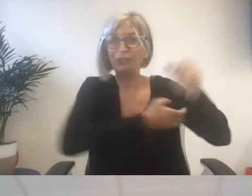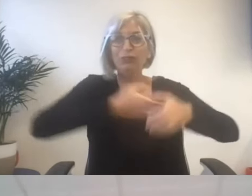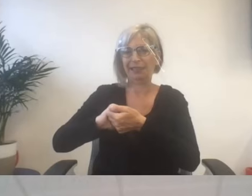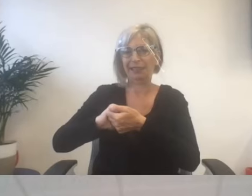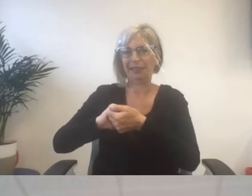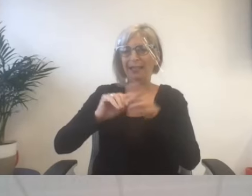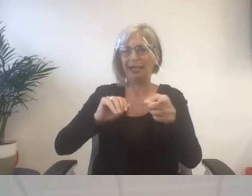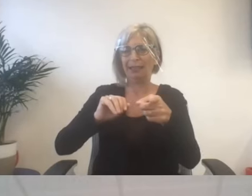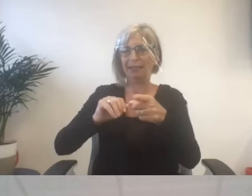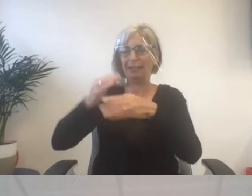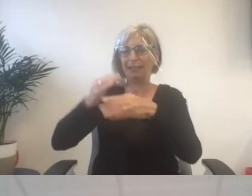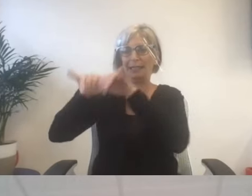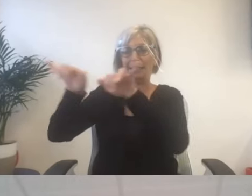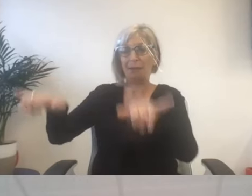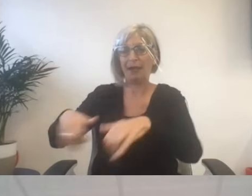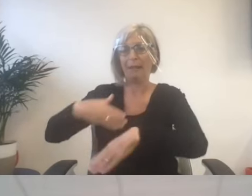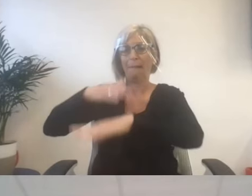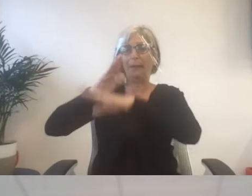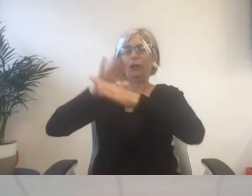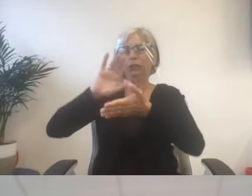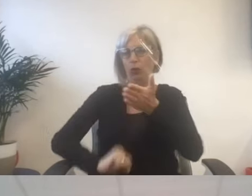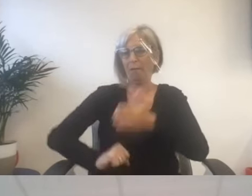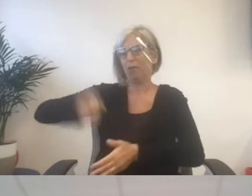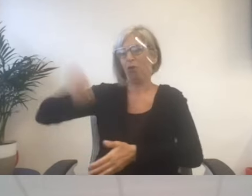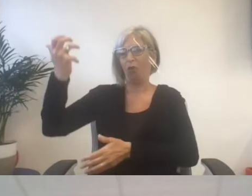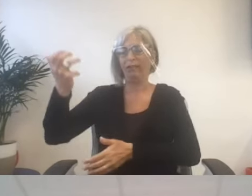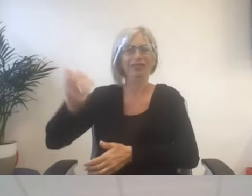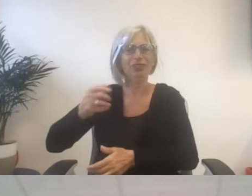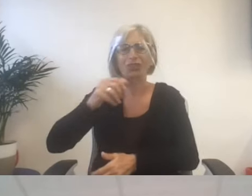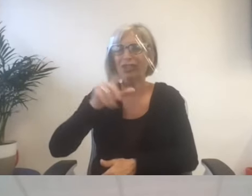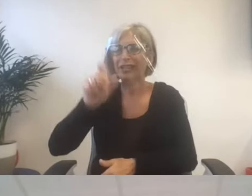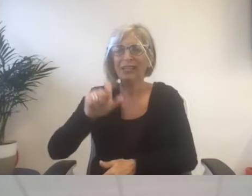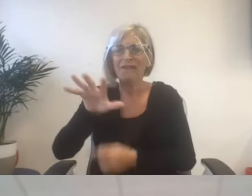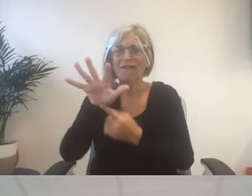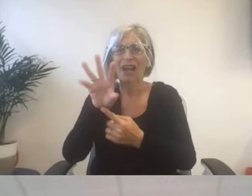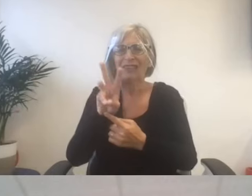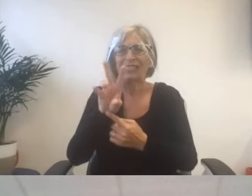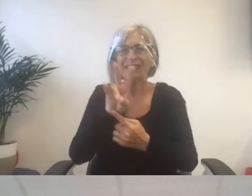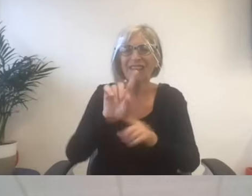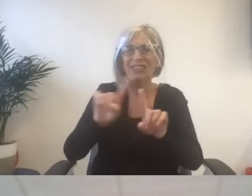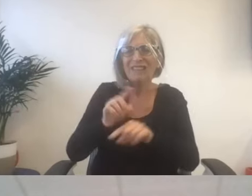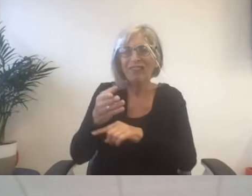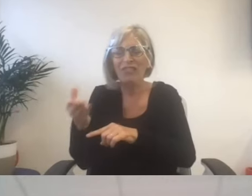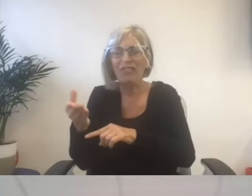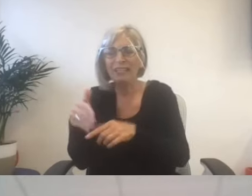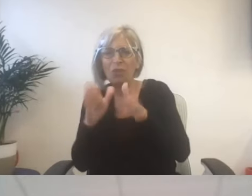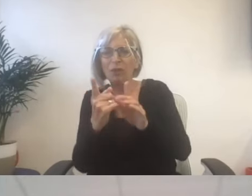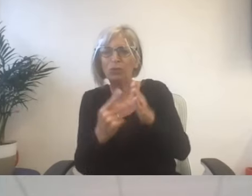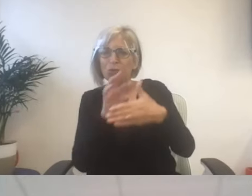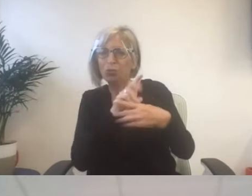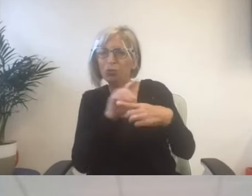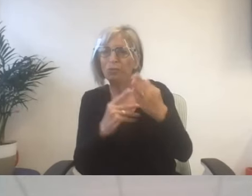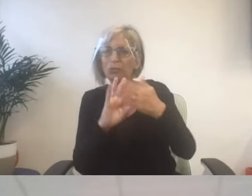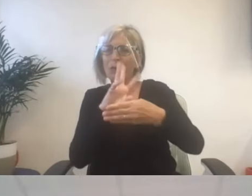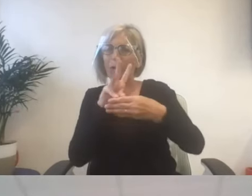you. You shouldn't need anything. You shouldn't have to go and find 5, 6, 7 different things to allow you to program. You should